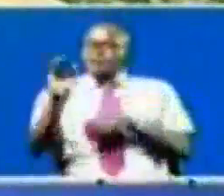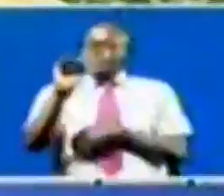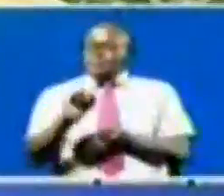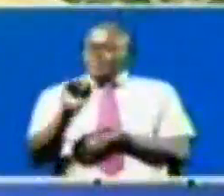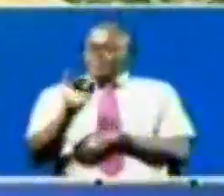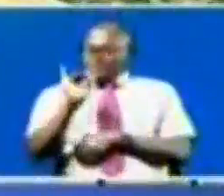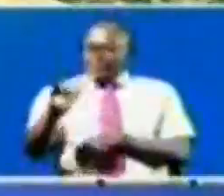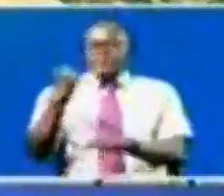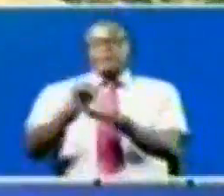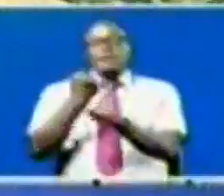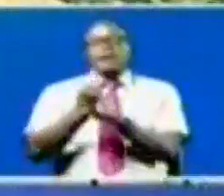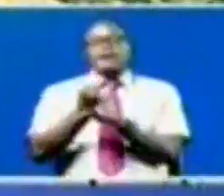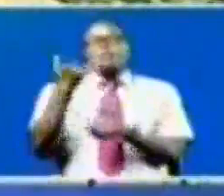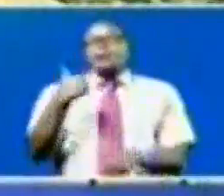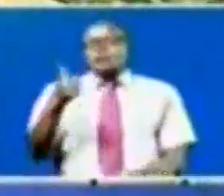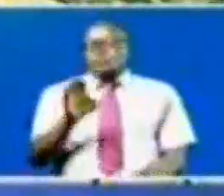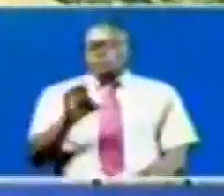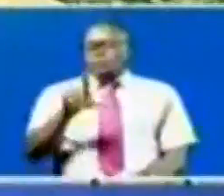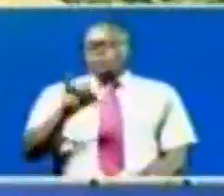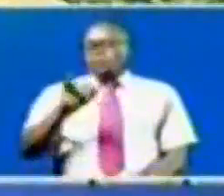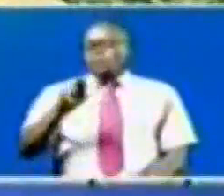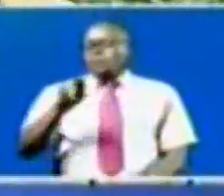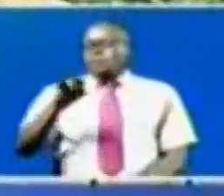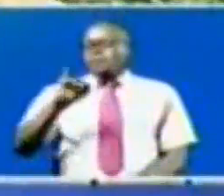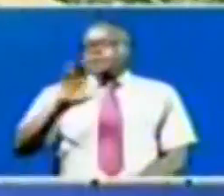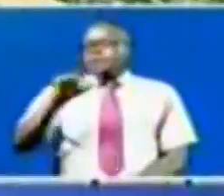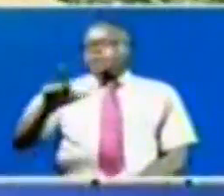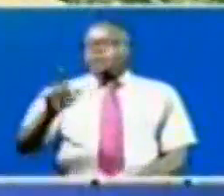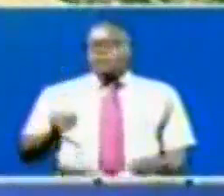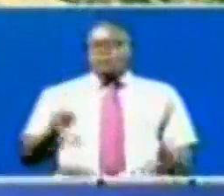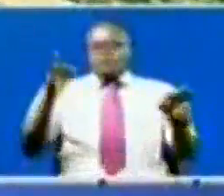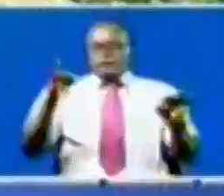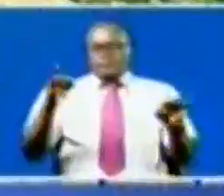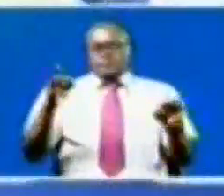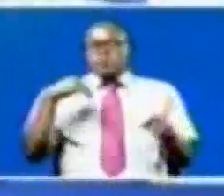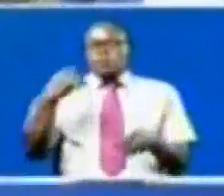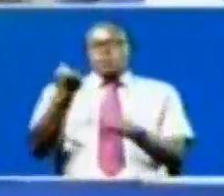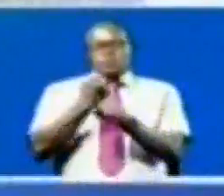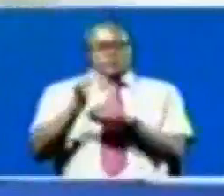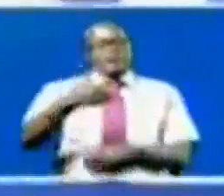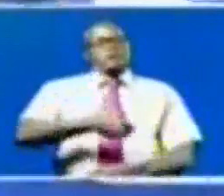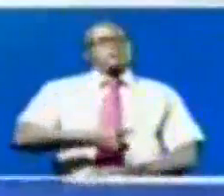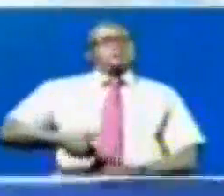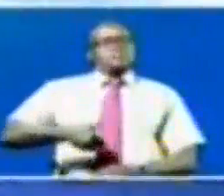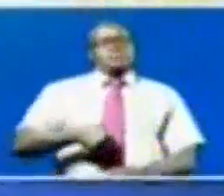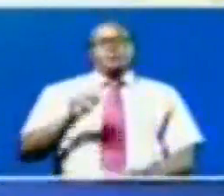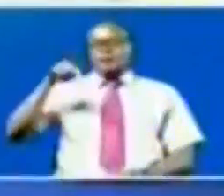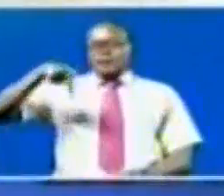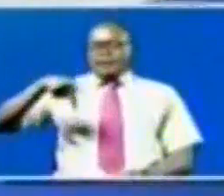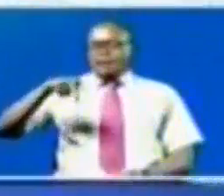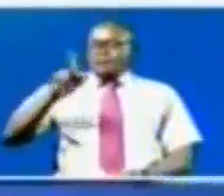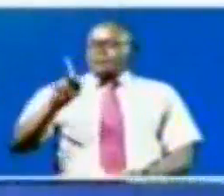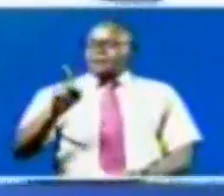is done by clinical officer, ophthalmologist, and cataract surgeon. The KMPDU has faulted